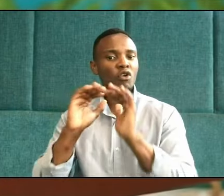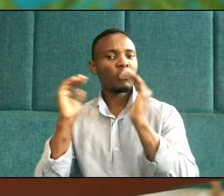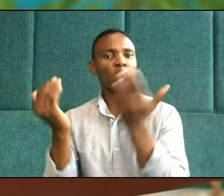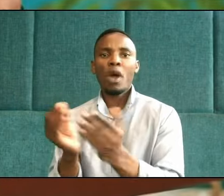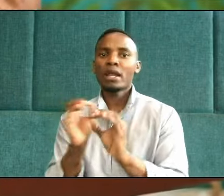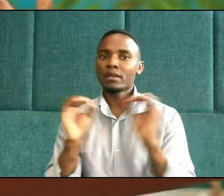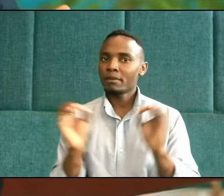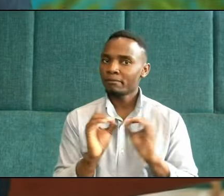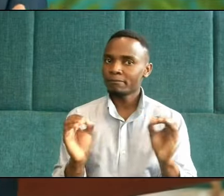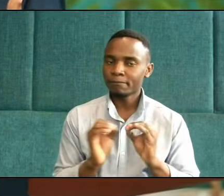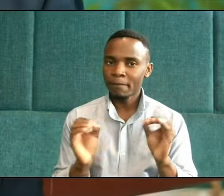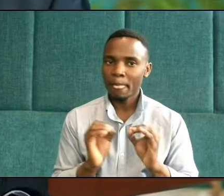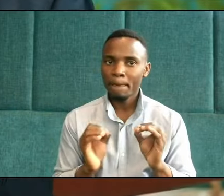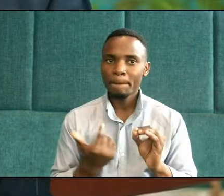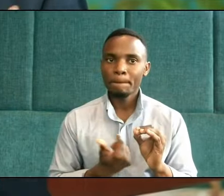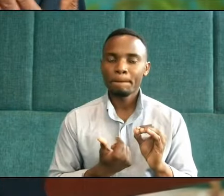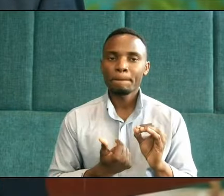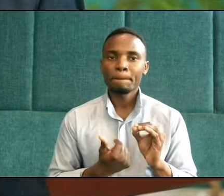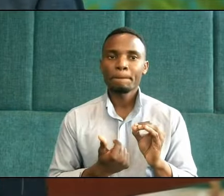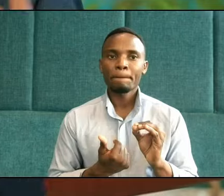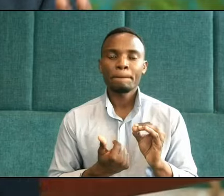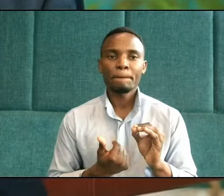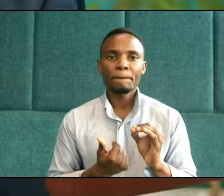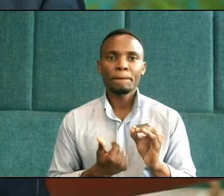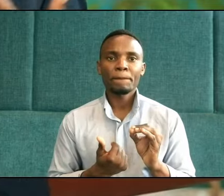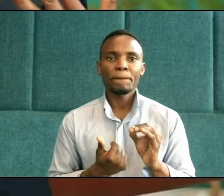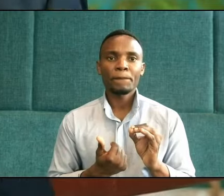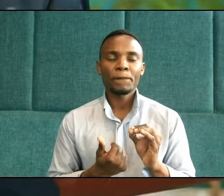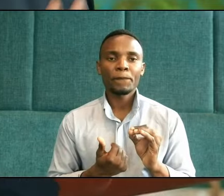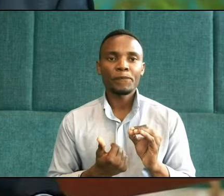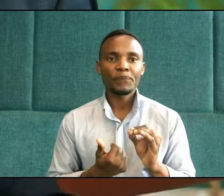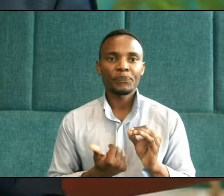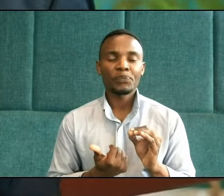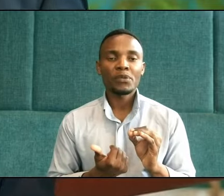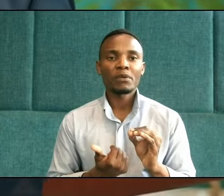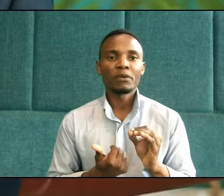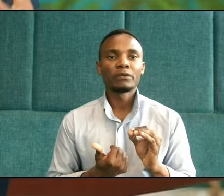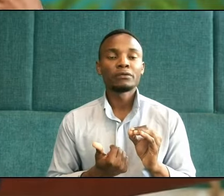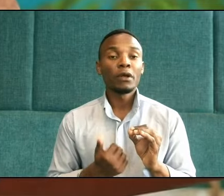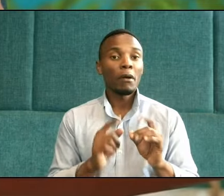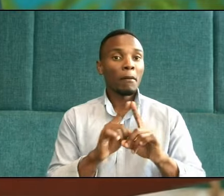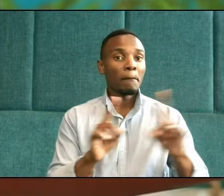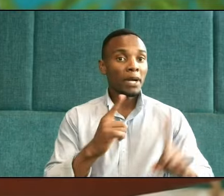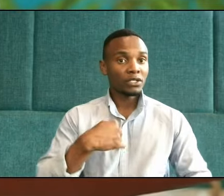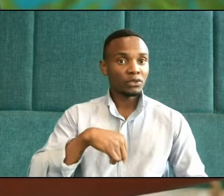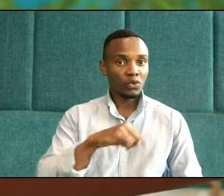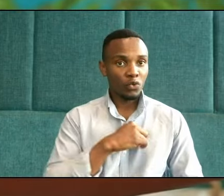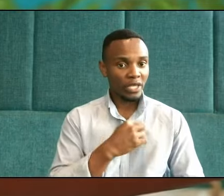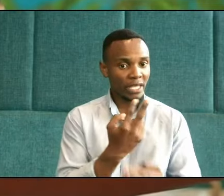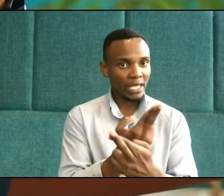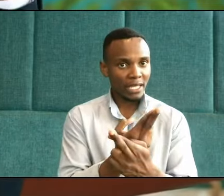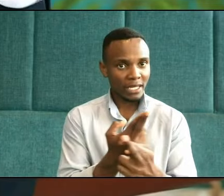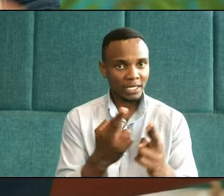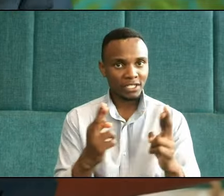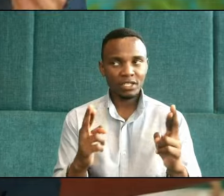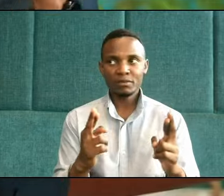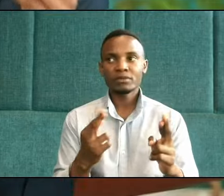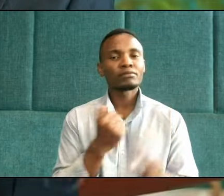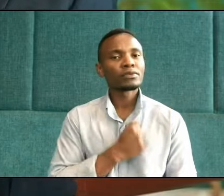justified with things which you come to an end, like silver and gold. But we are redeemed. We